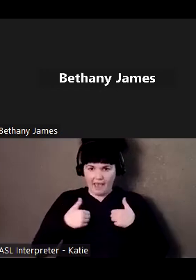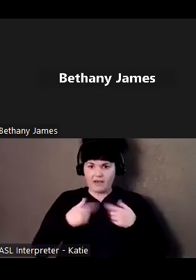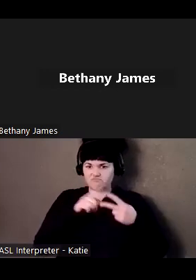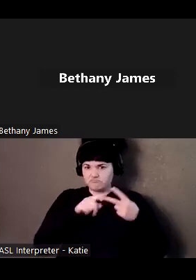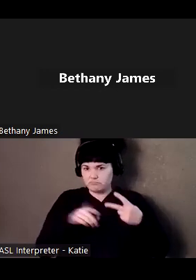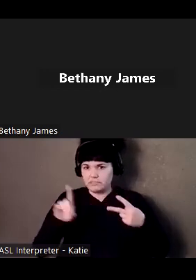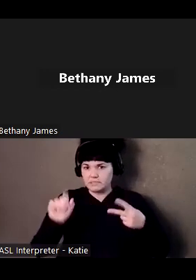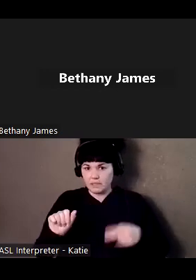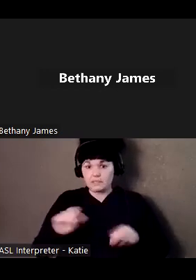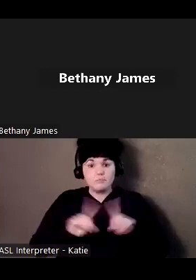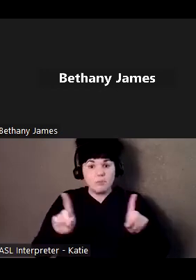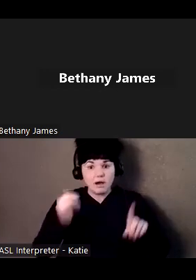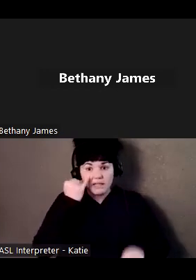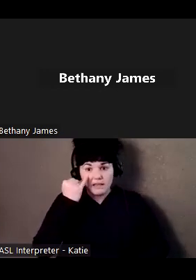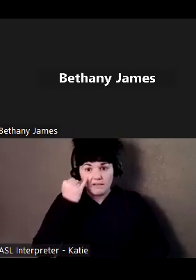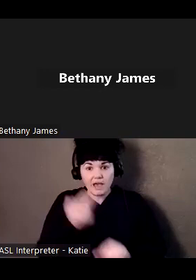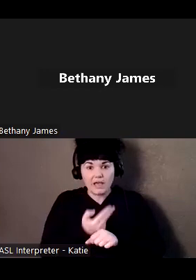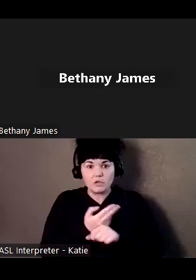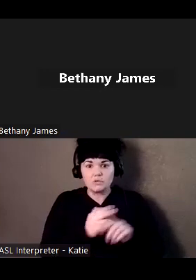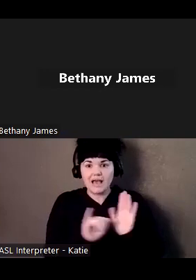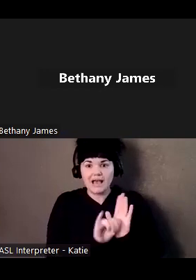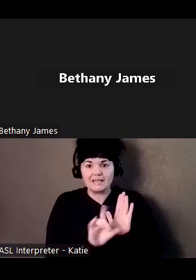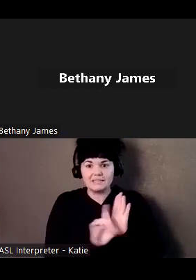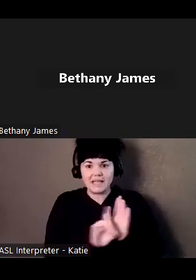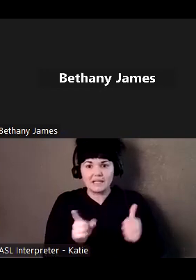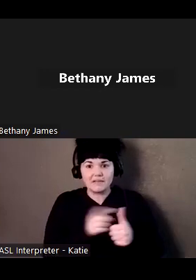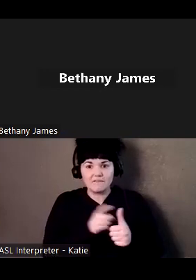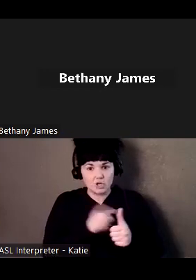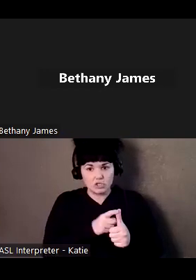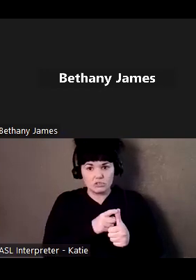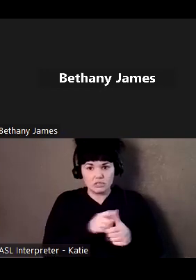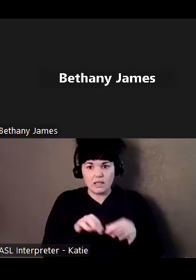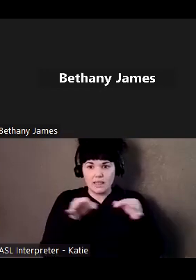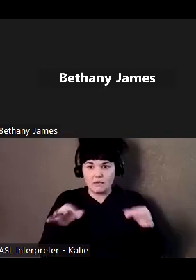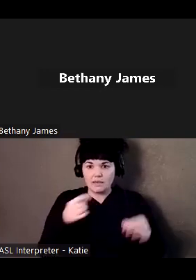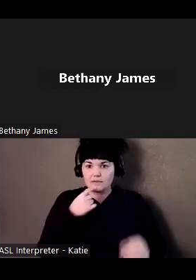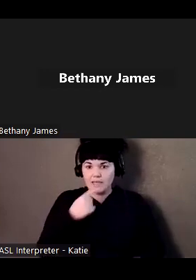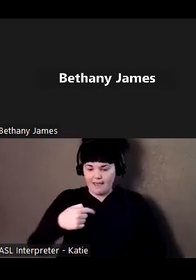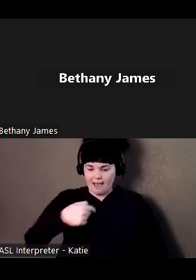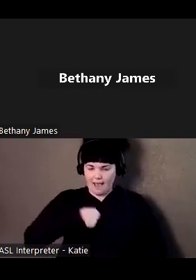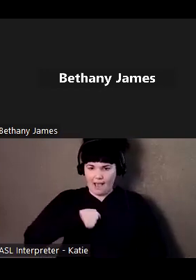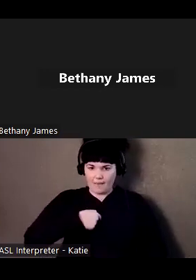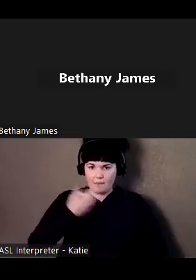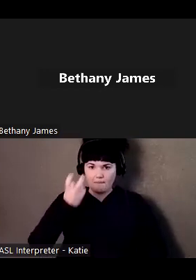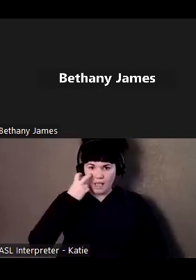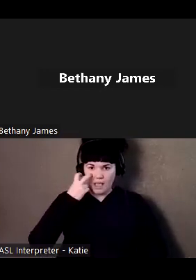I might say something like, I'm blind. And that,